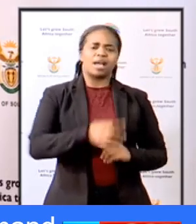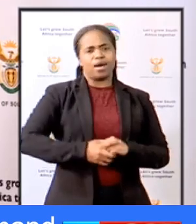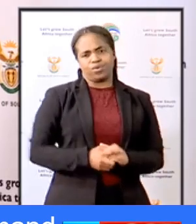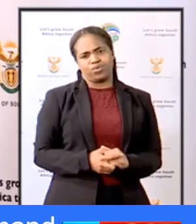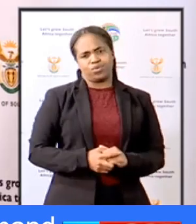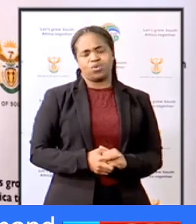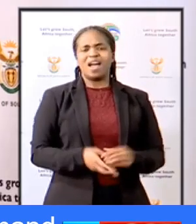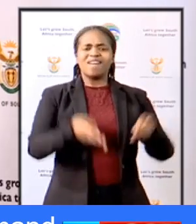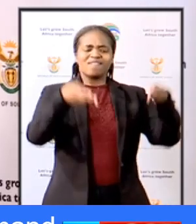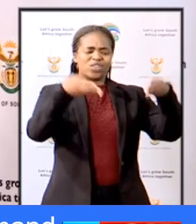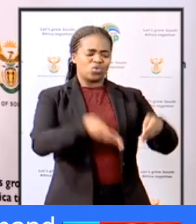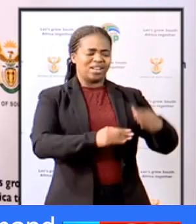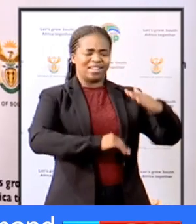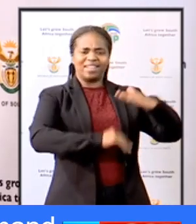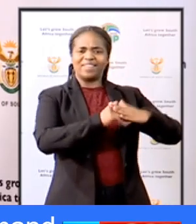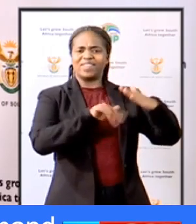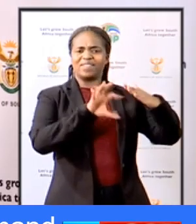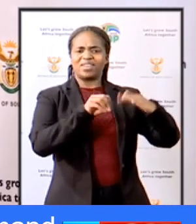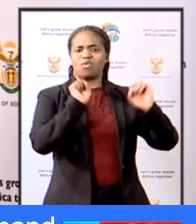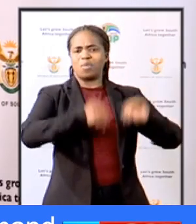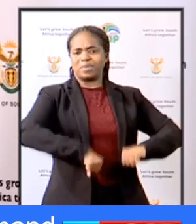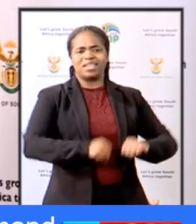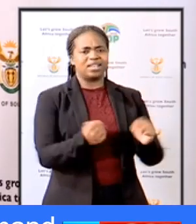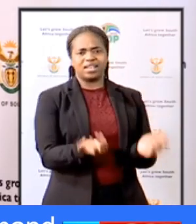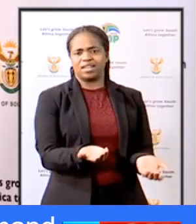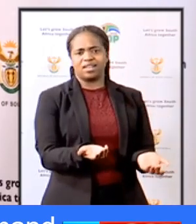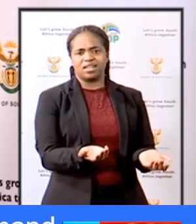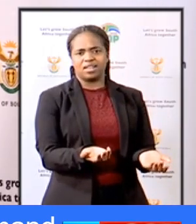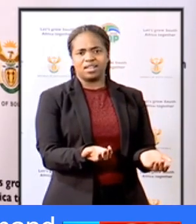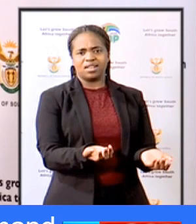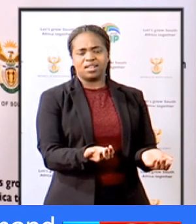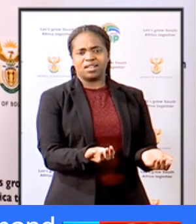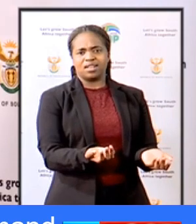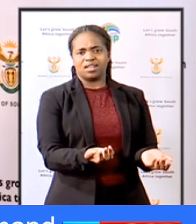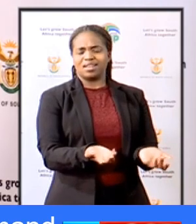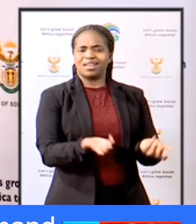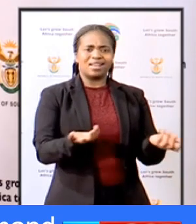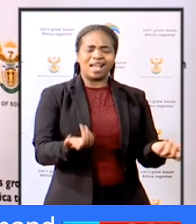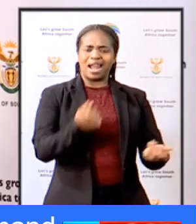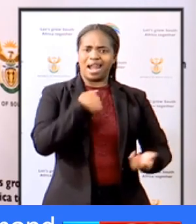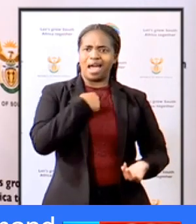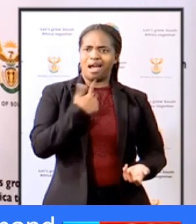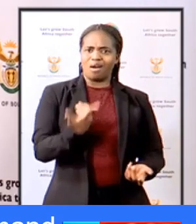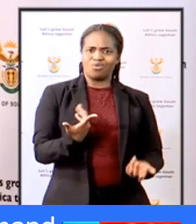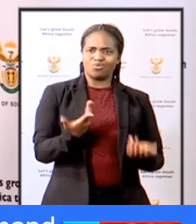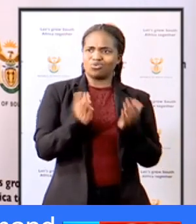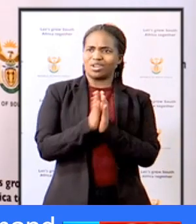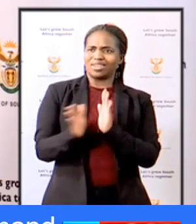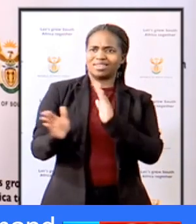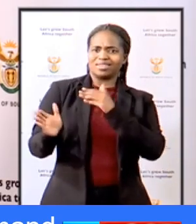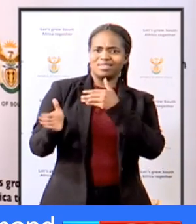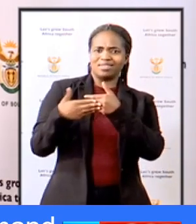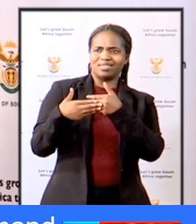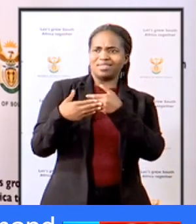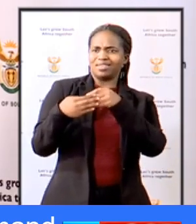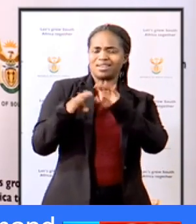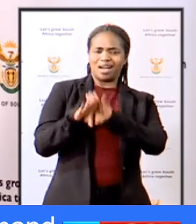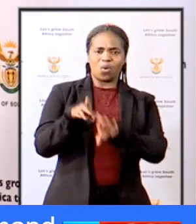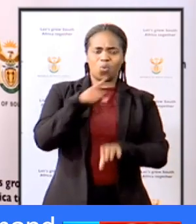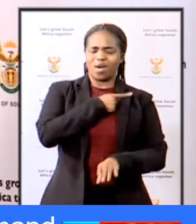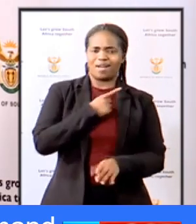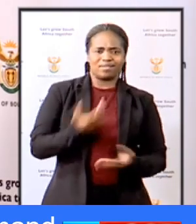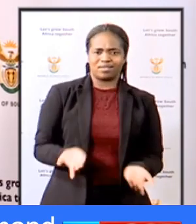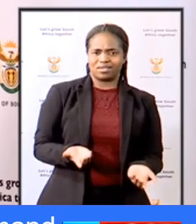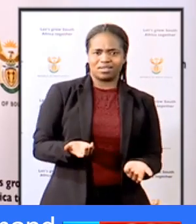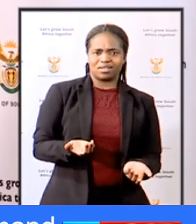have allowed 50 already, does it make any sense or is it rational for you